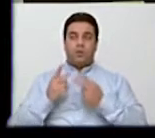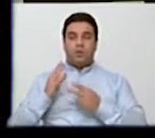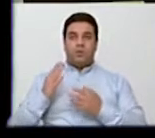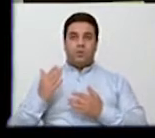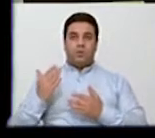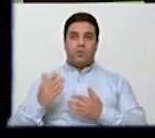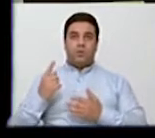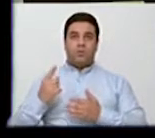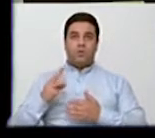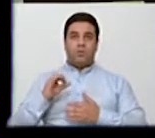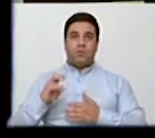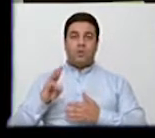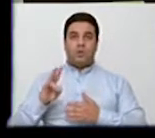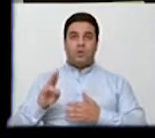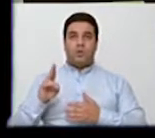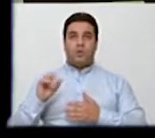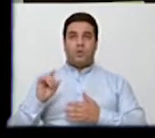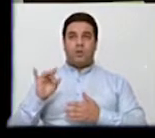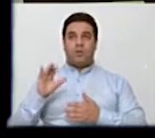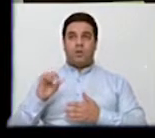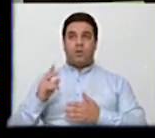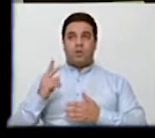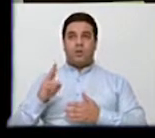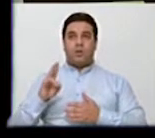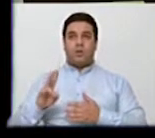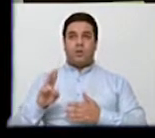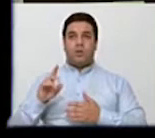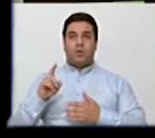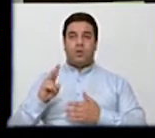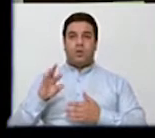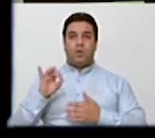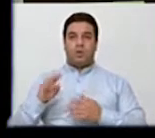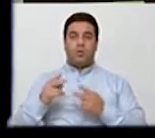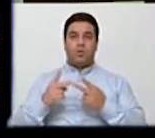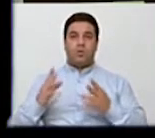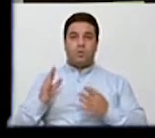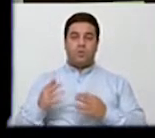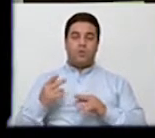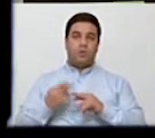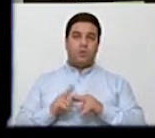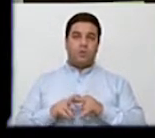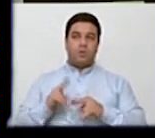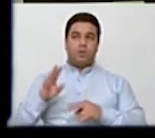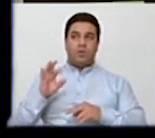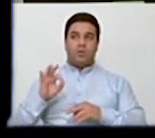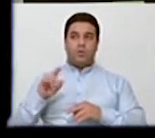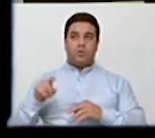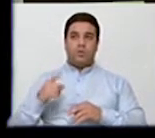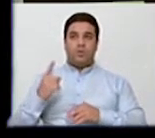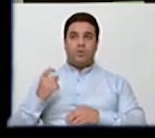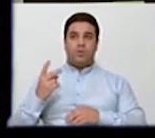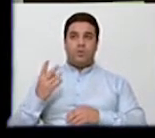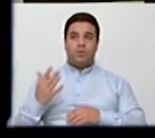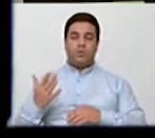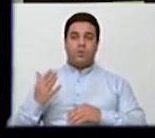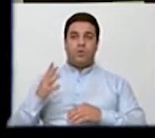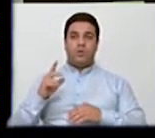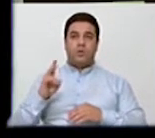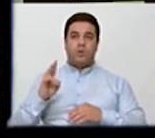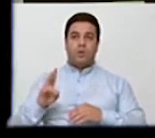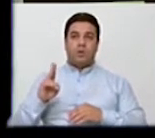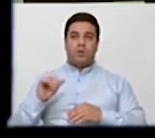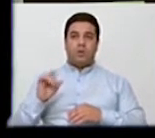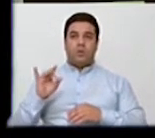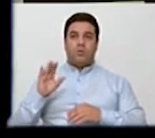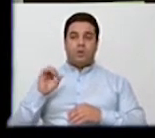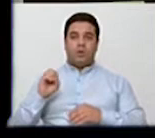bo'lsak, 1 mol natriy karbonatdan 2 mol natriy xlorid hosil bo'lsa, demak 0.125 mol natriy